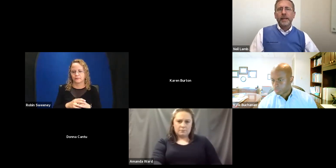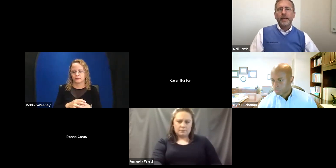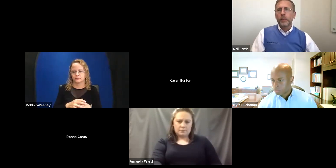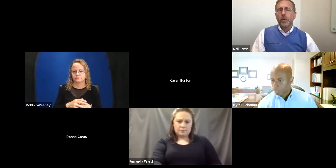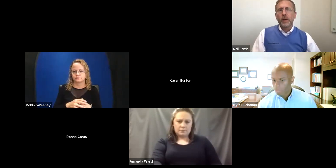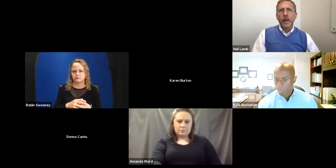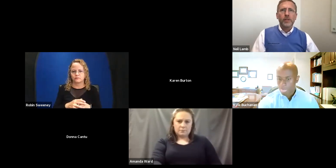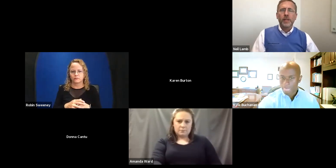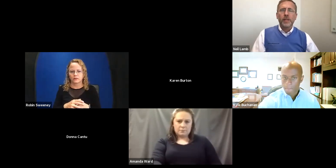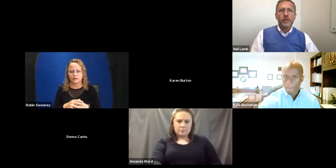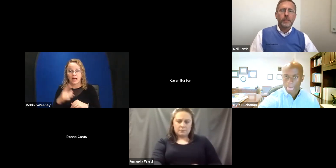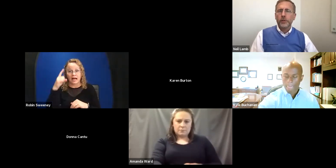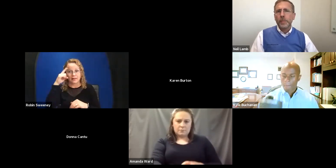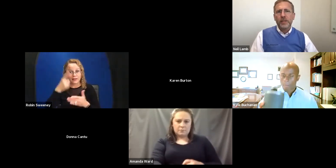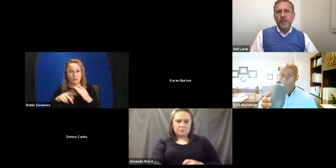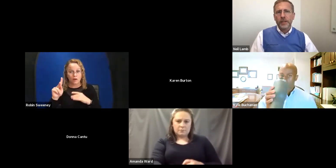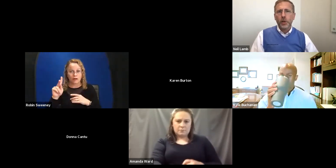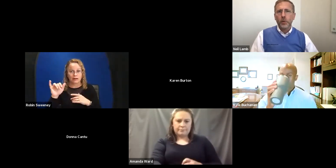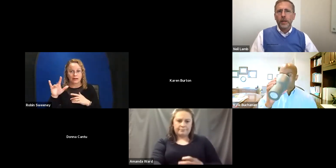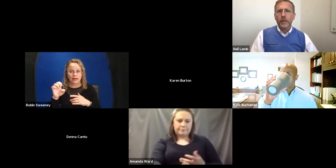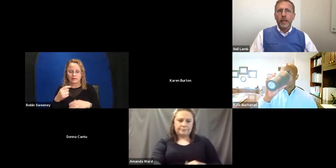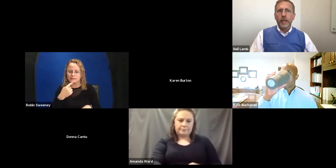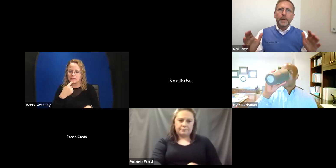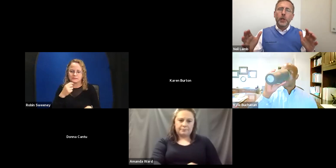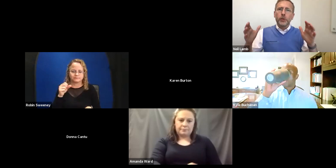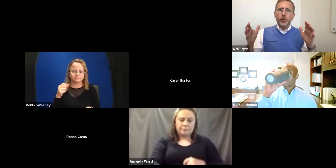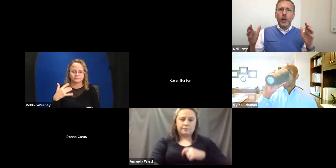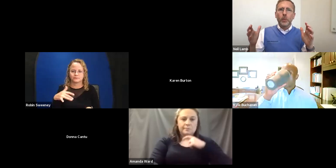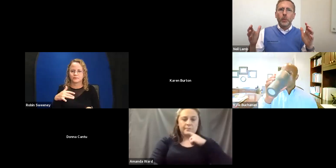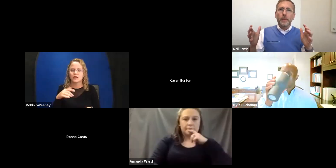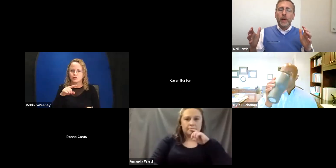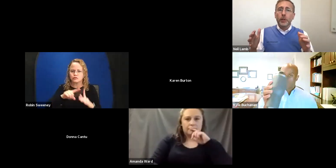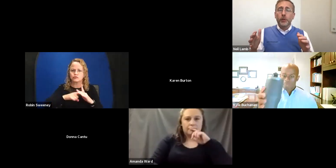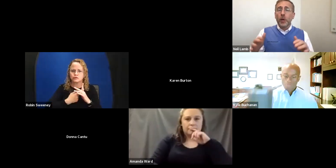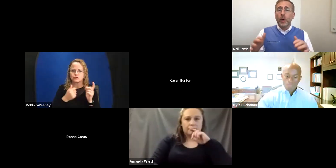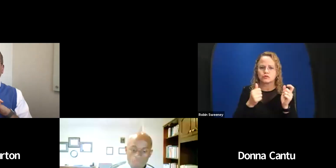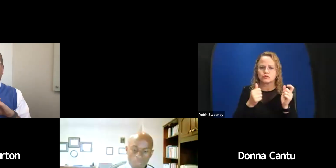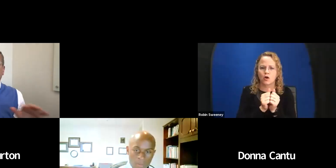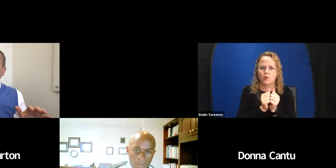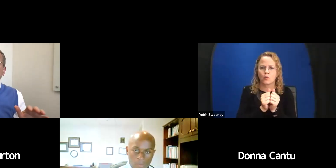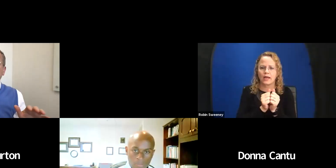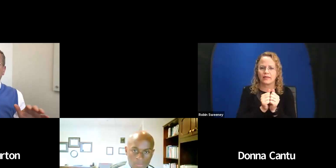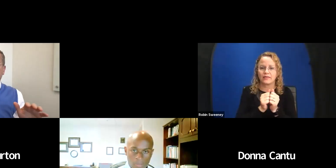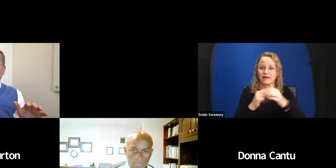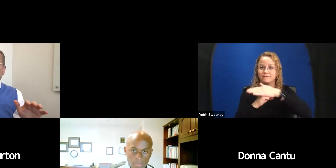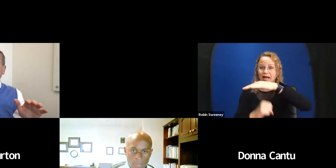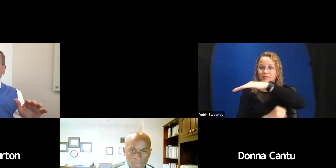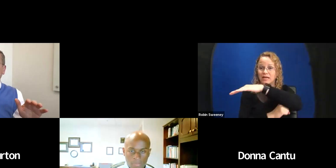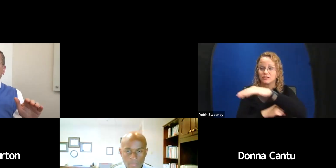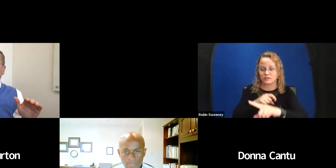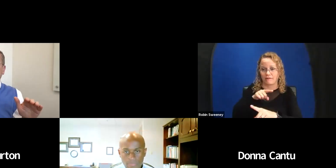I think that what Kyle said just speaks to that so well. You start with a foundation of